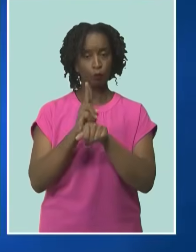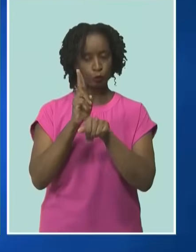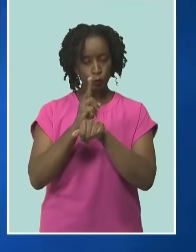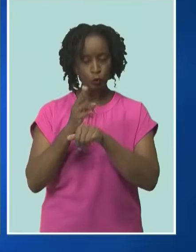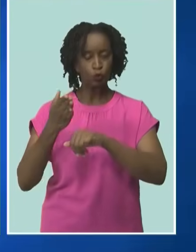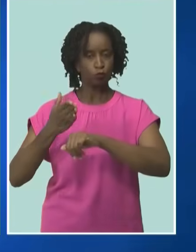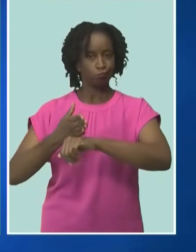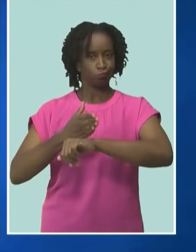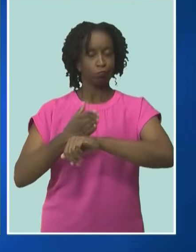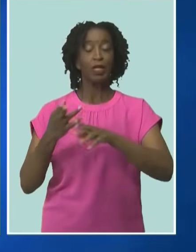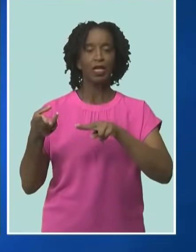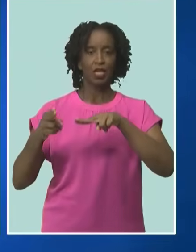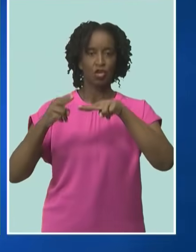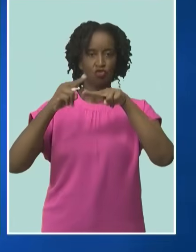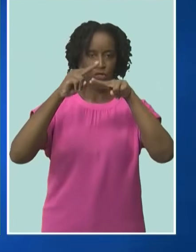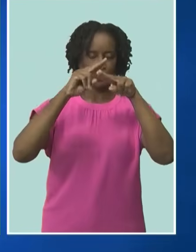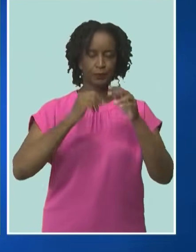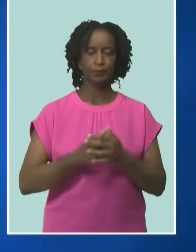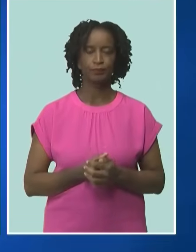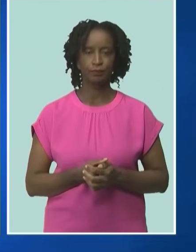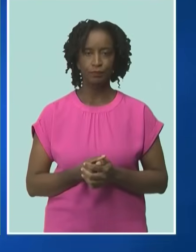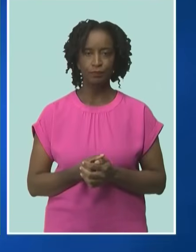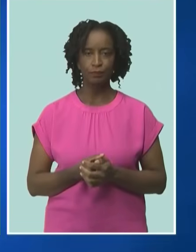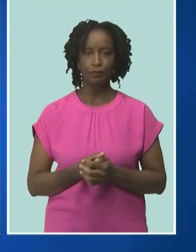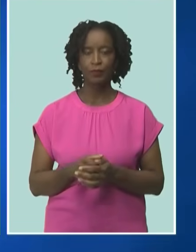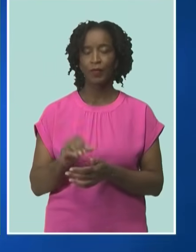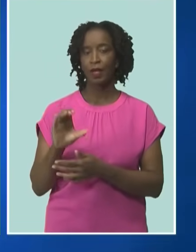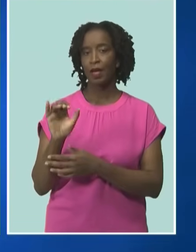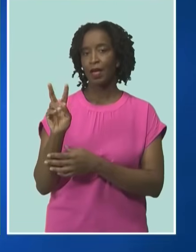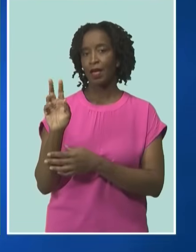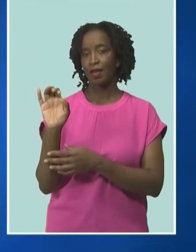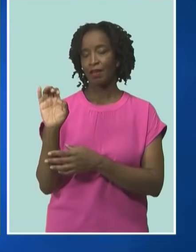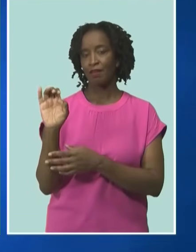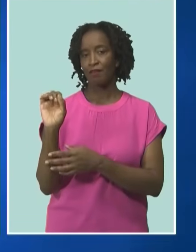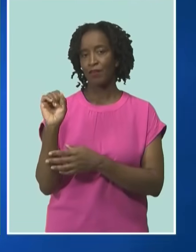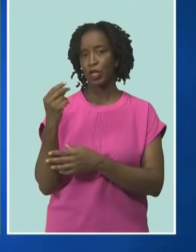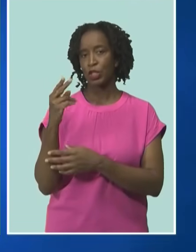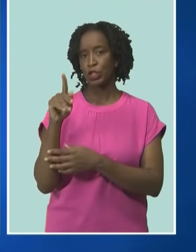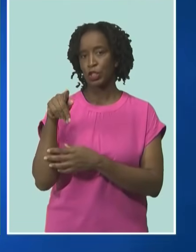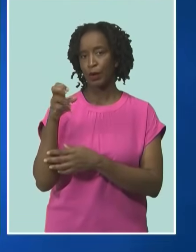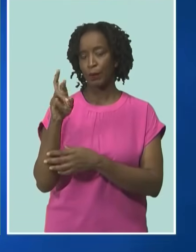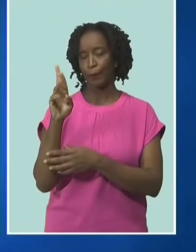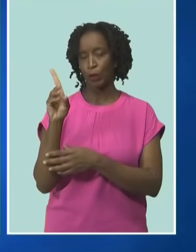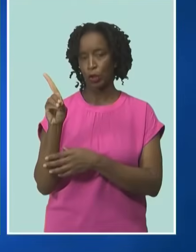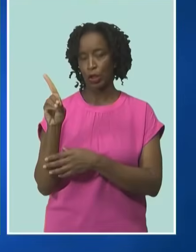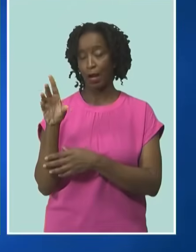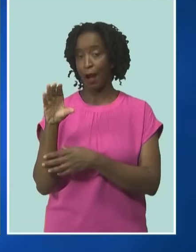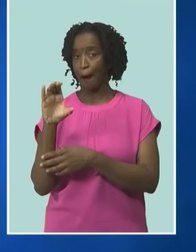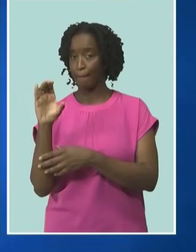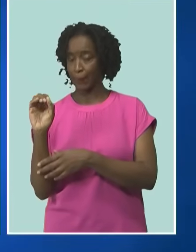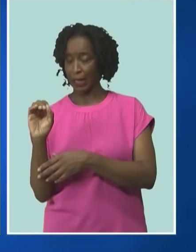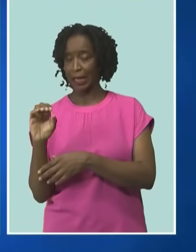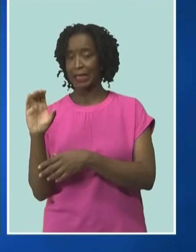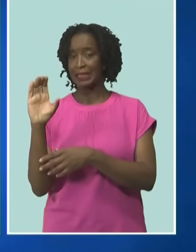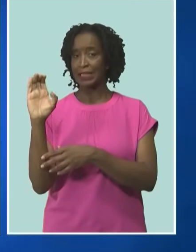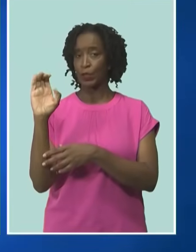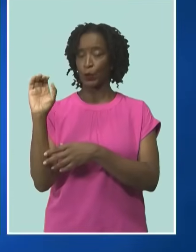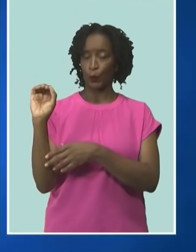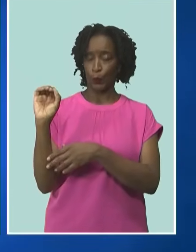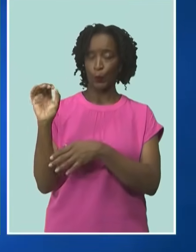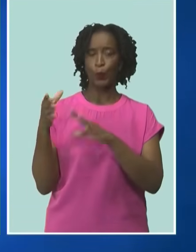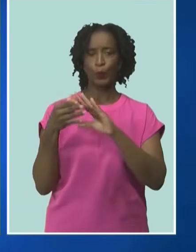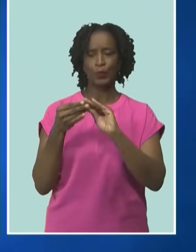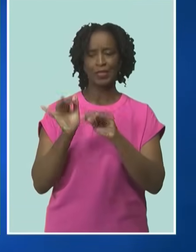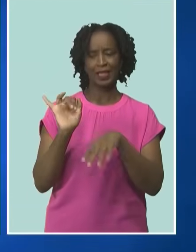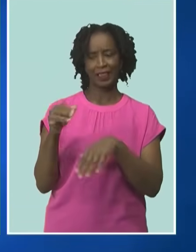growth. Chairman and Director of Cave Shepherd and Company, Roger Cave, says the loan represents more than a financial investment, but